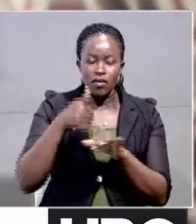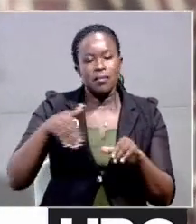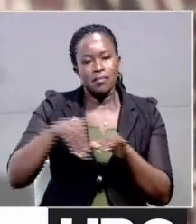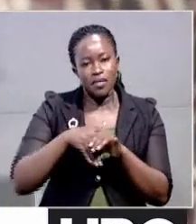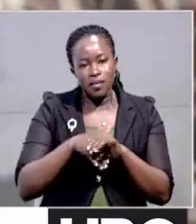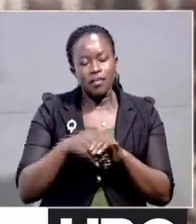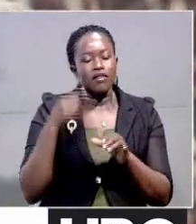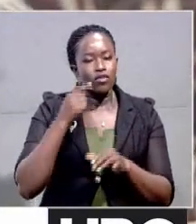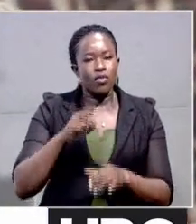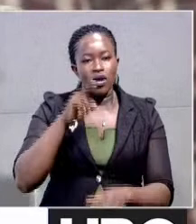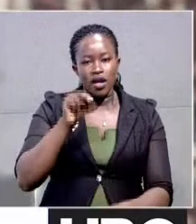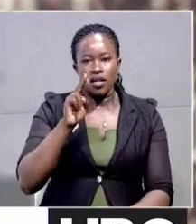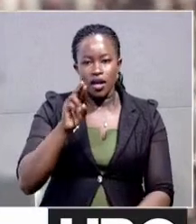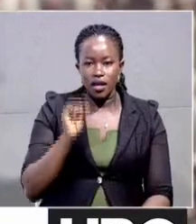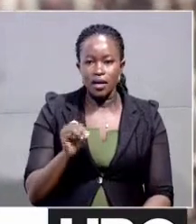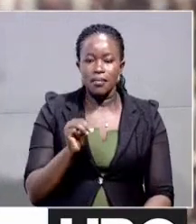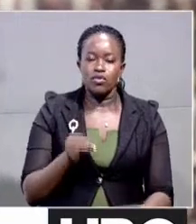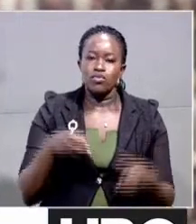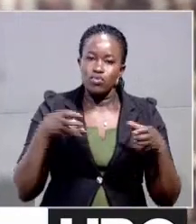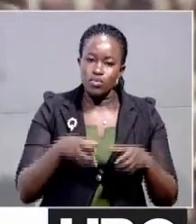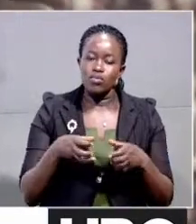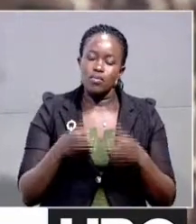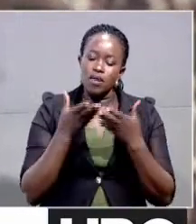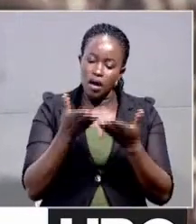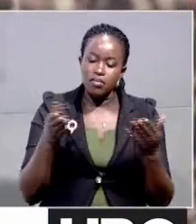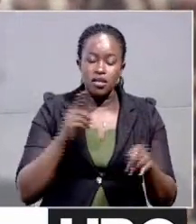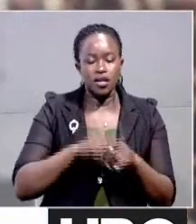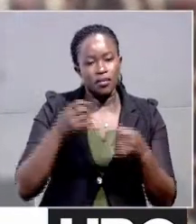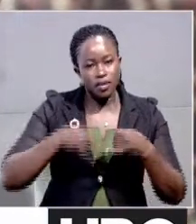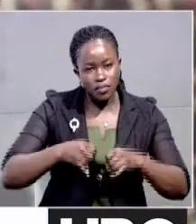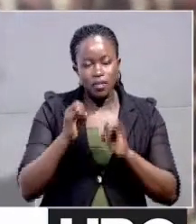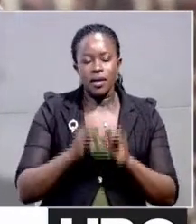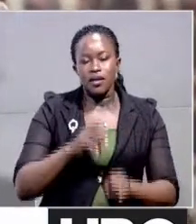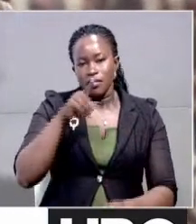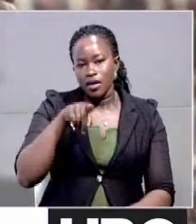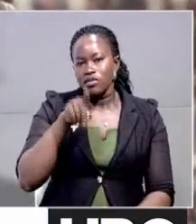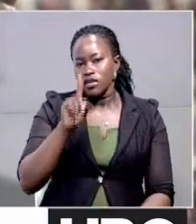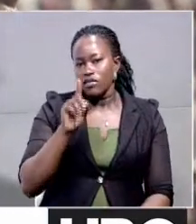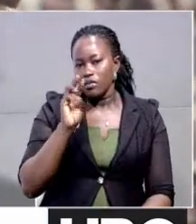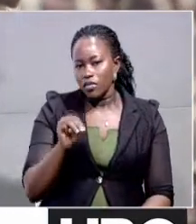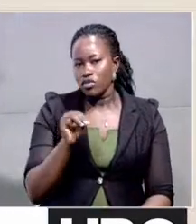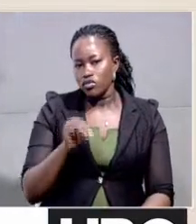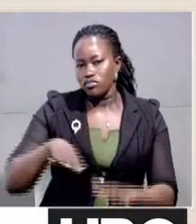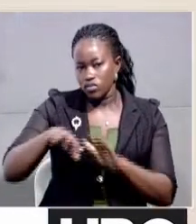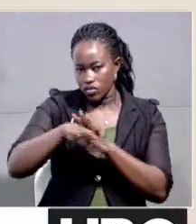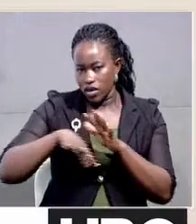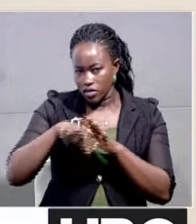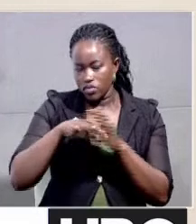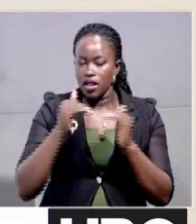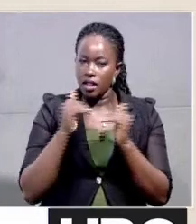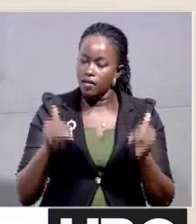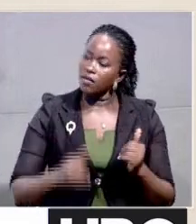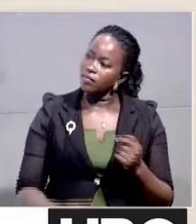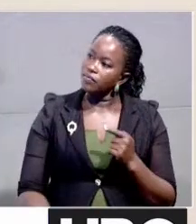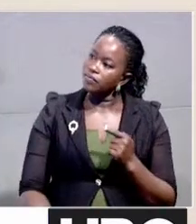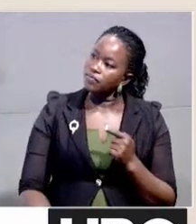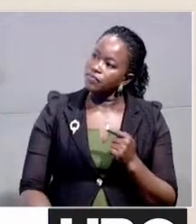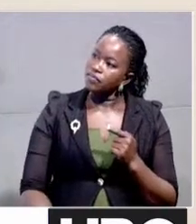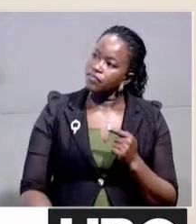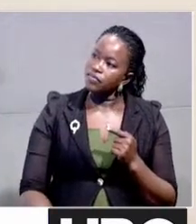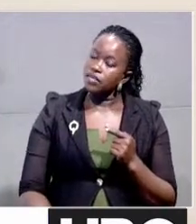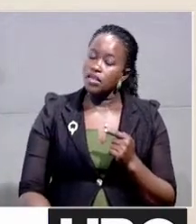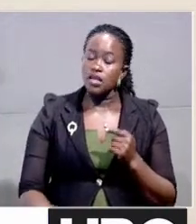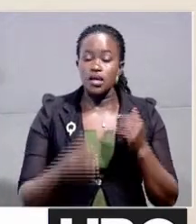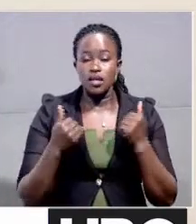of National Resistance Movement Party in the implementation of parish development model at grassroots. Dear colleagues,